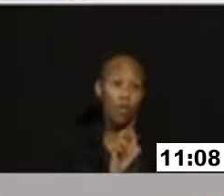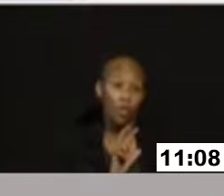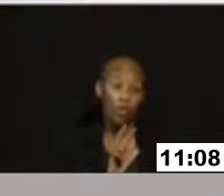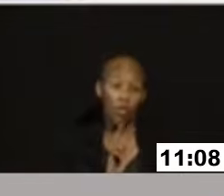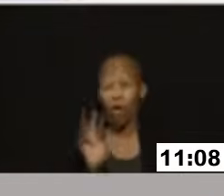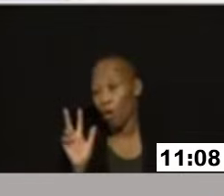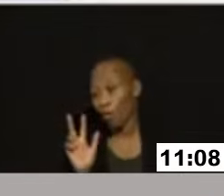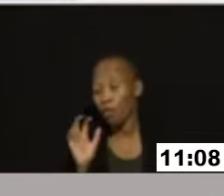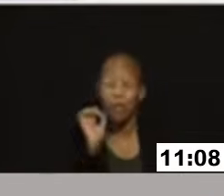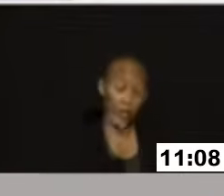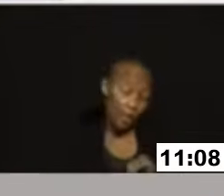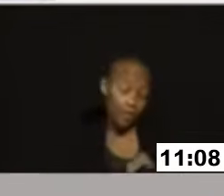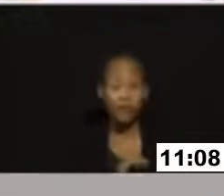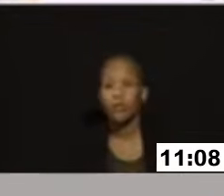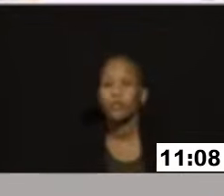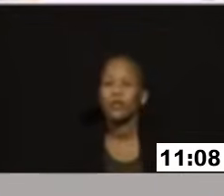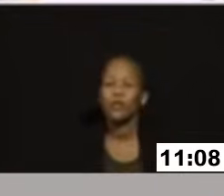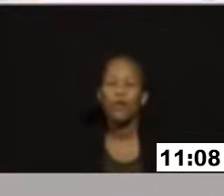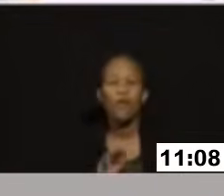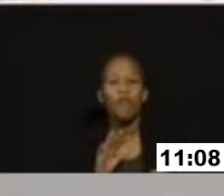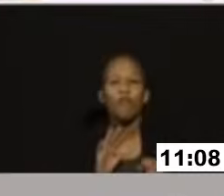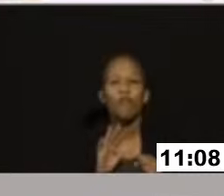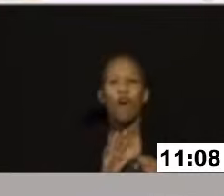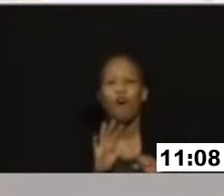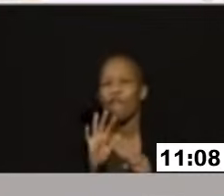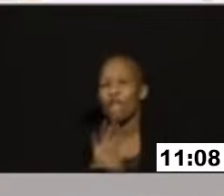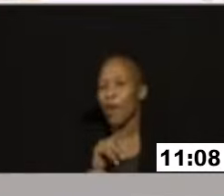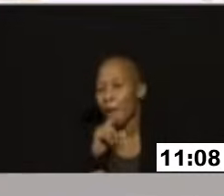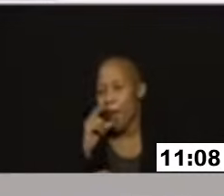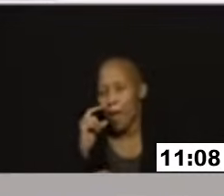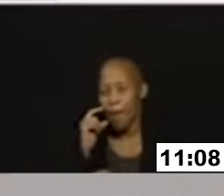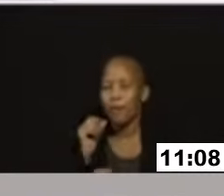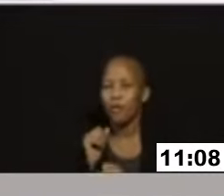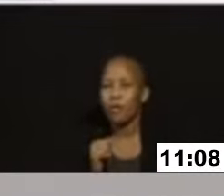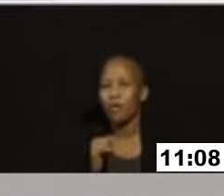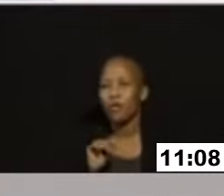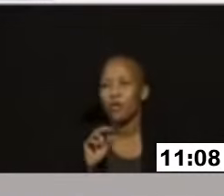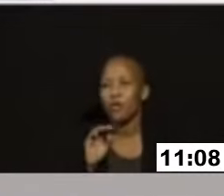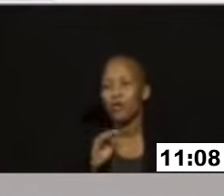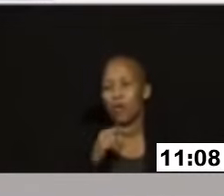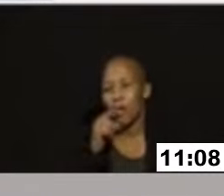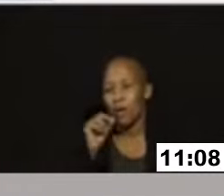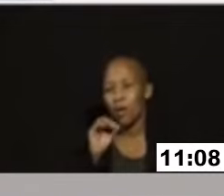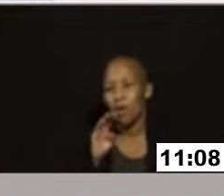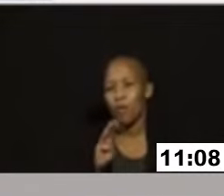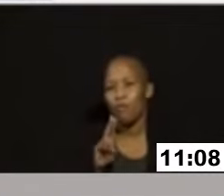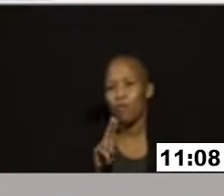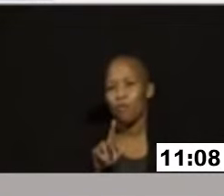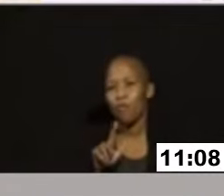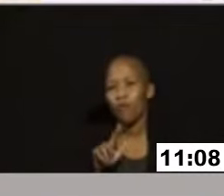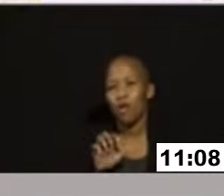an oath. Please state your full names for the record. My name is Bulelani Ngcuka.